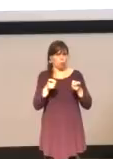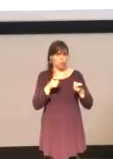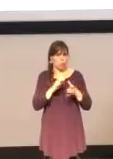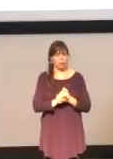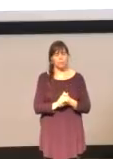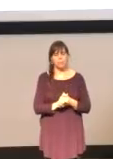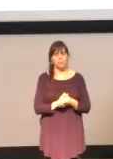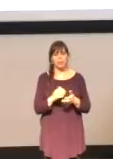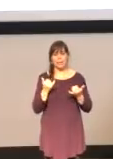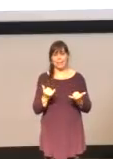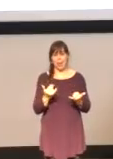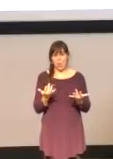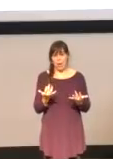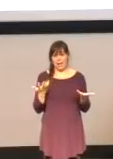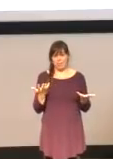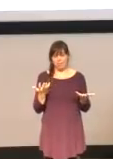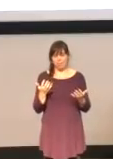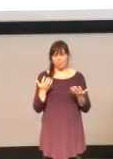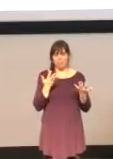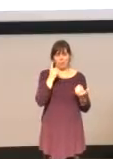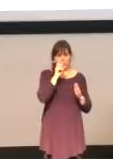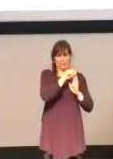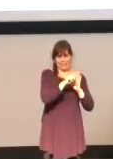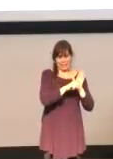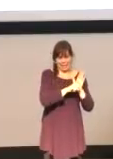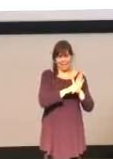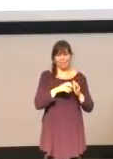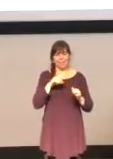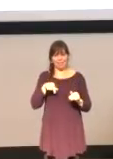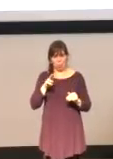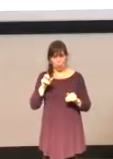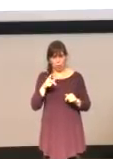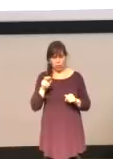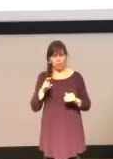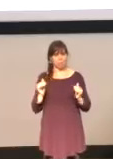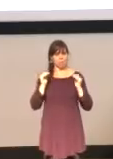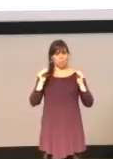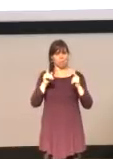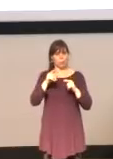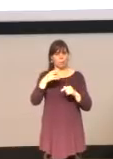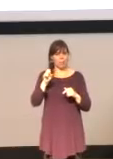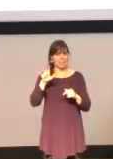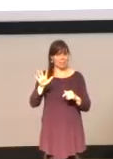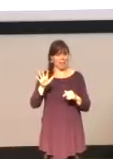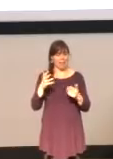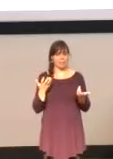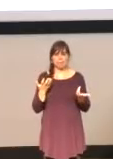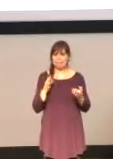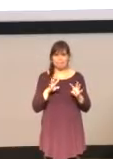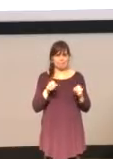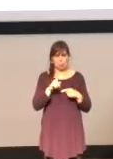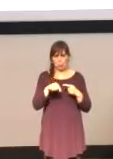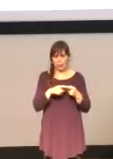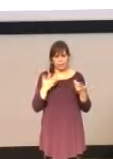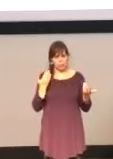What we're waiting for is the state of Michigan in Washtenaw County to go to phase 5. We do not know when that will